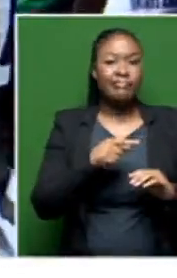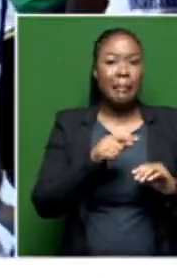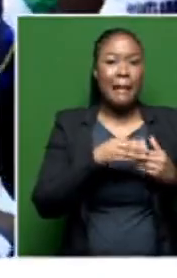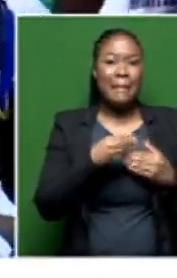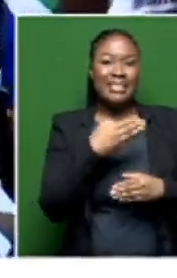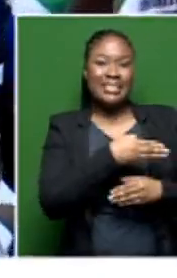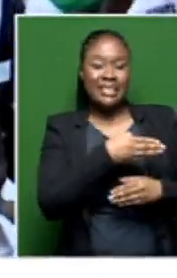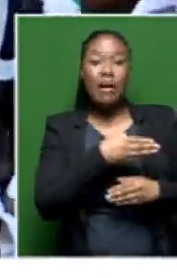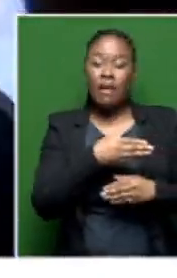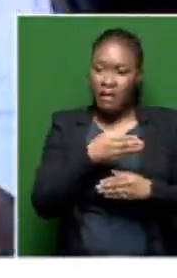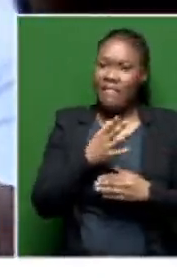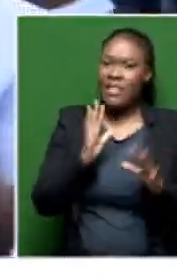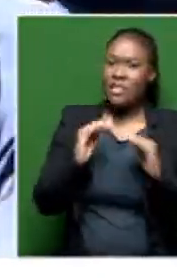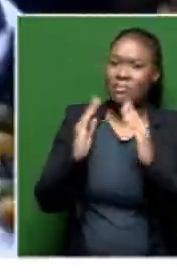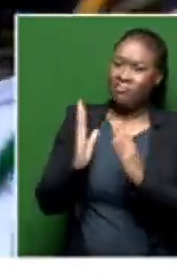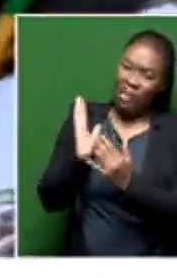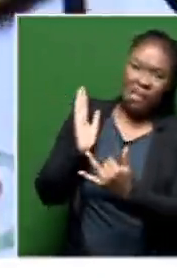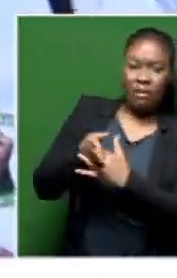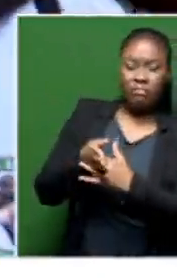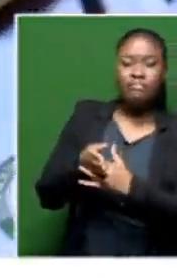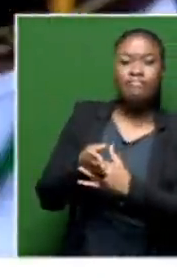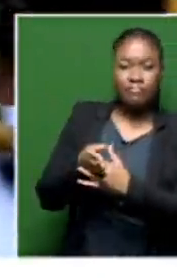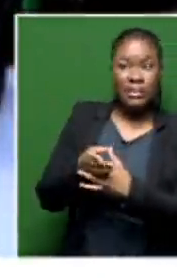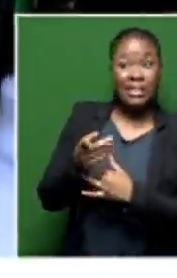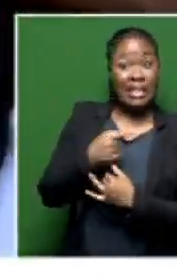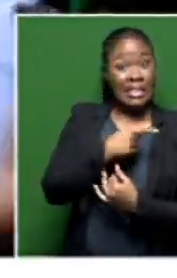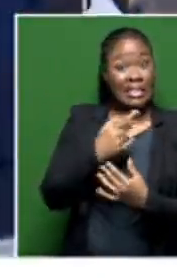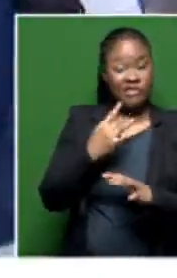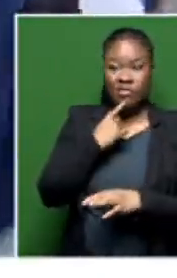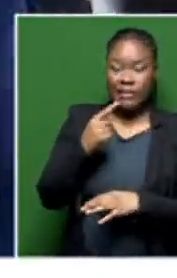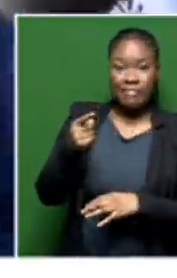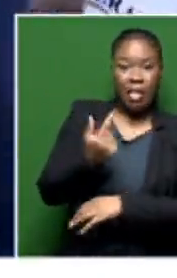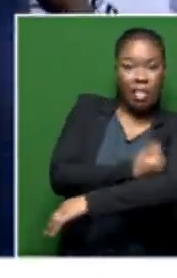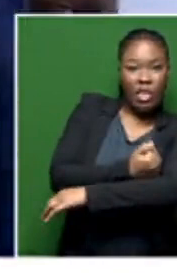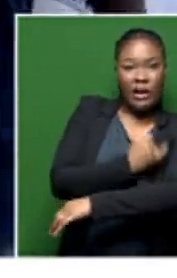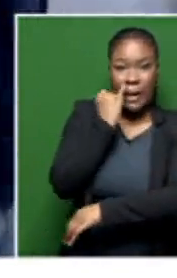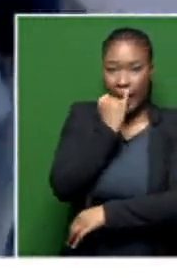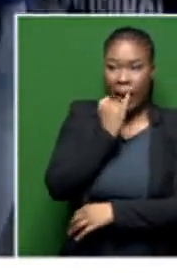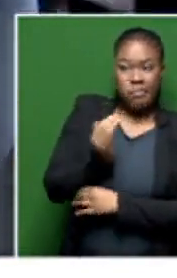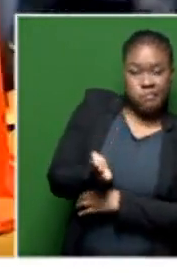Dudula had alleged that Ramarafe's property was a drug den.